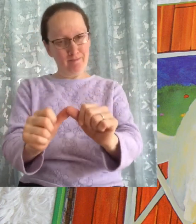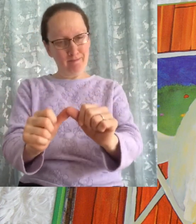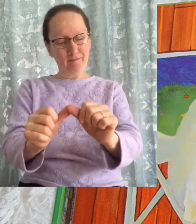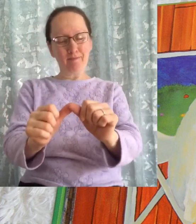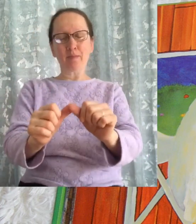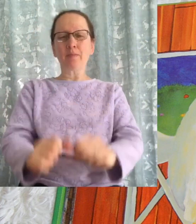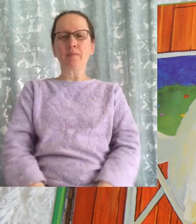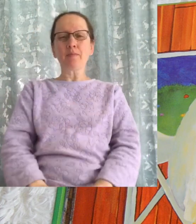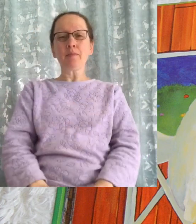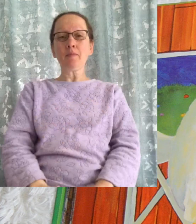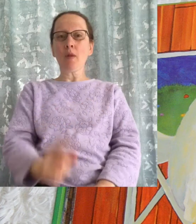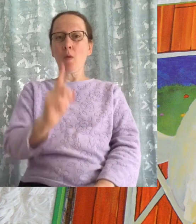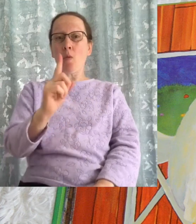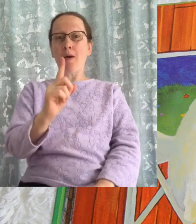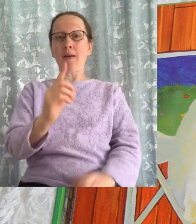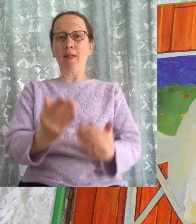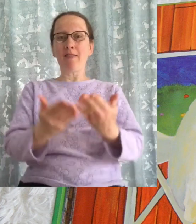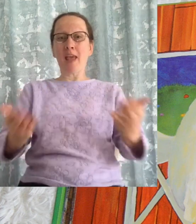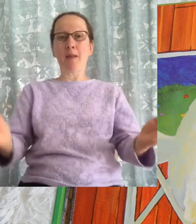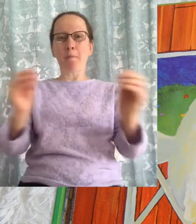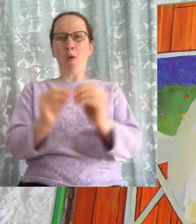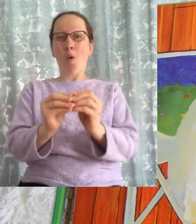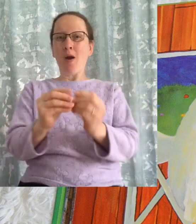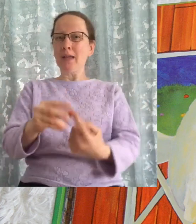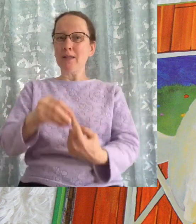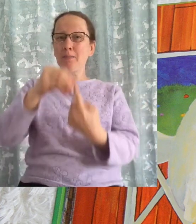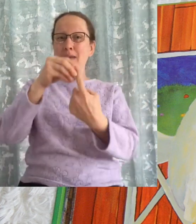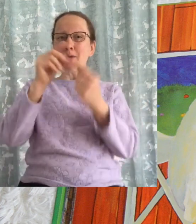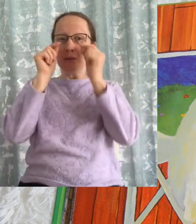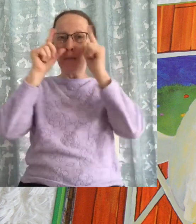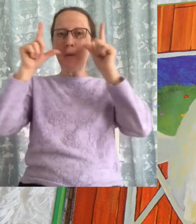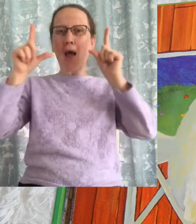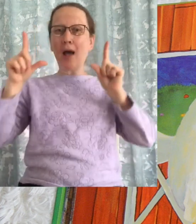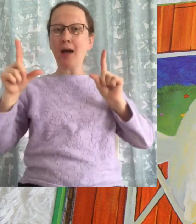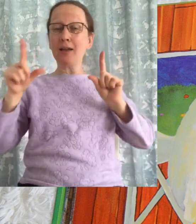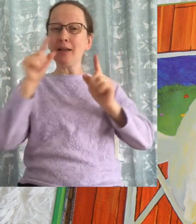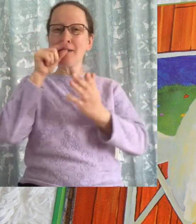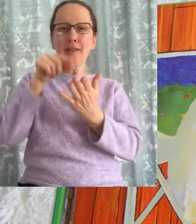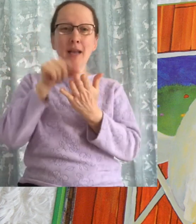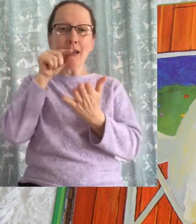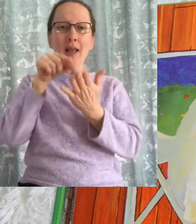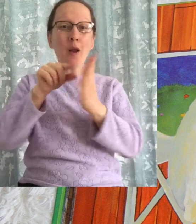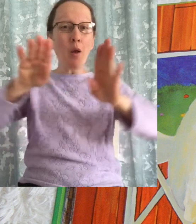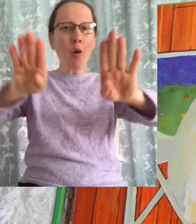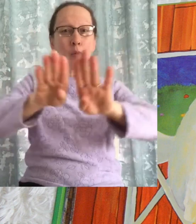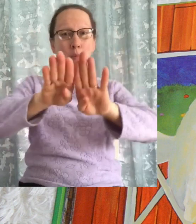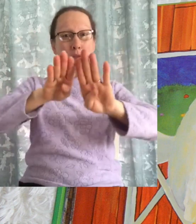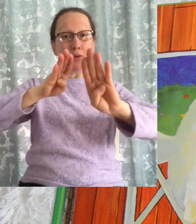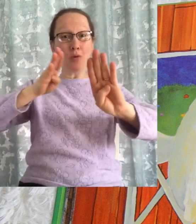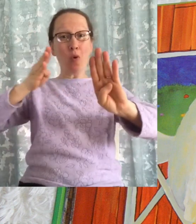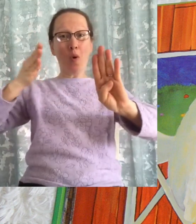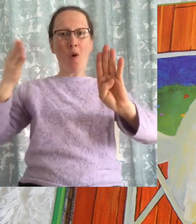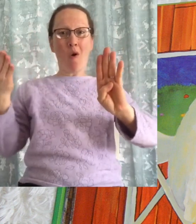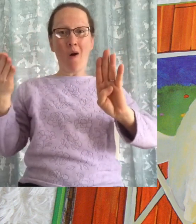through. But that wasn't all. There was one thing more, a special surprise when she opened